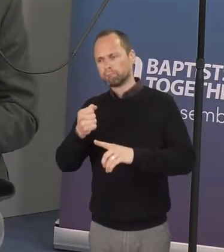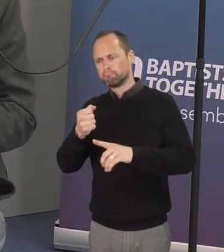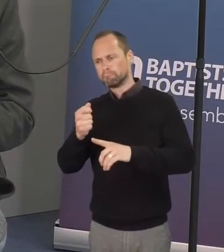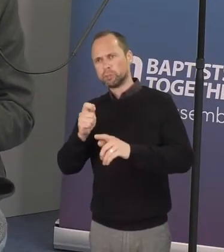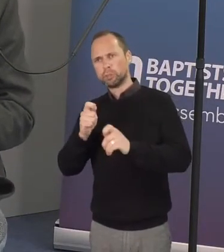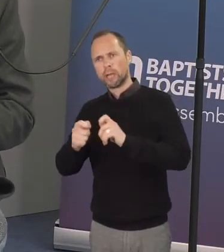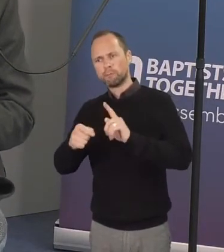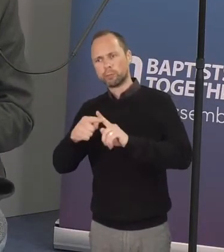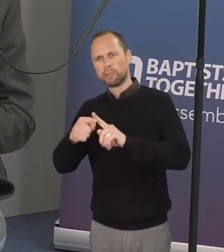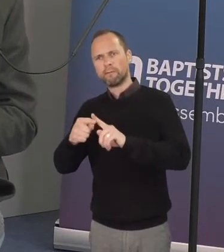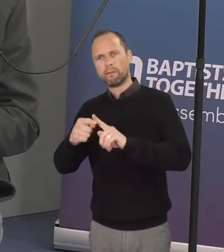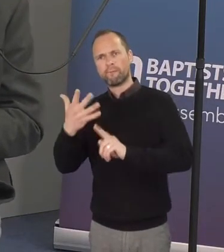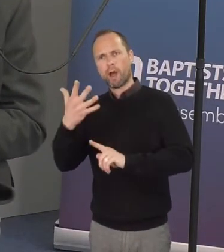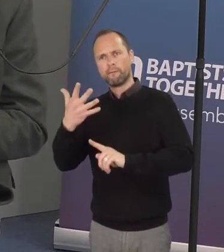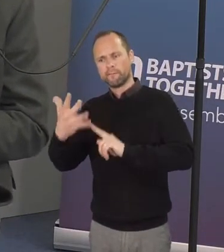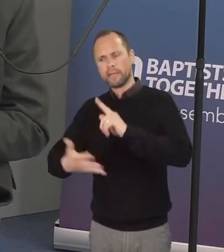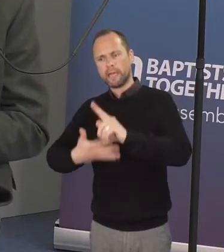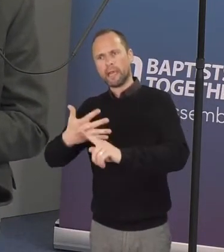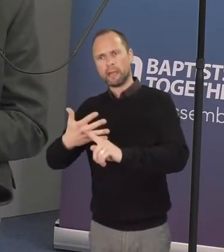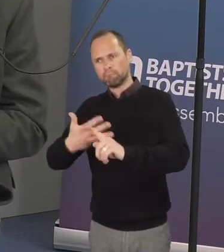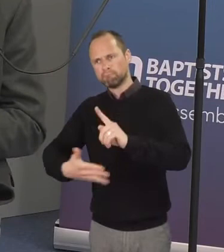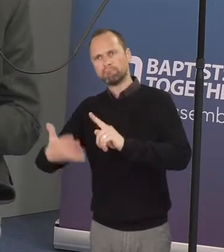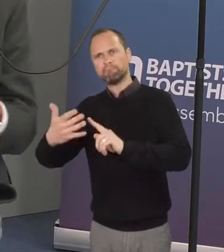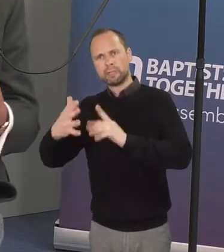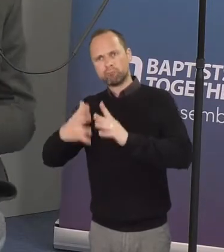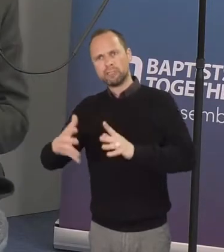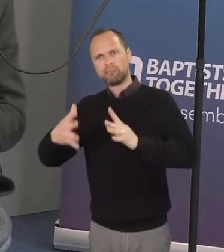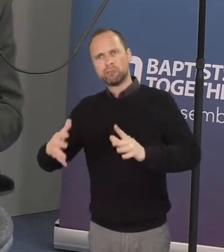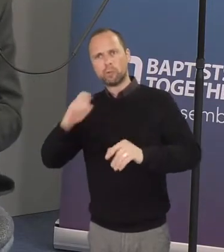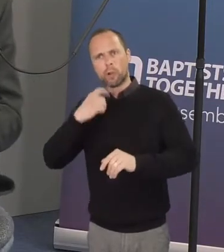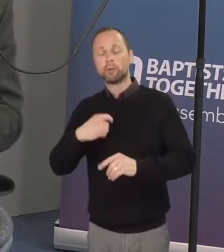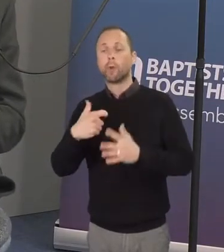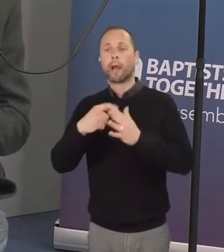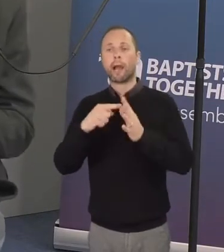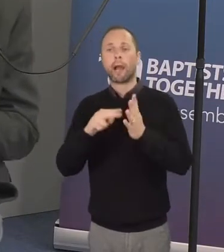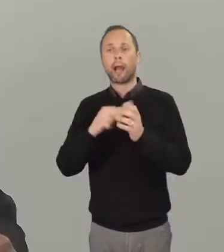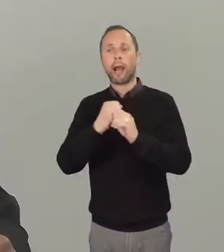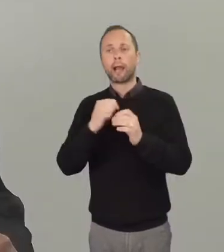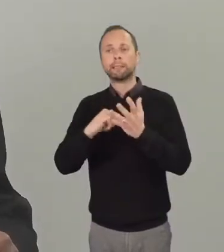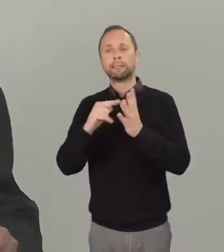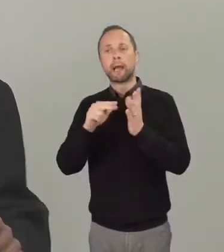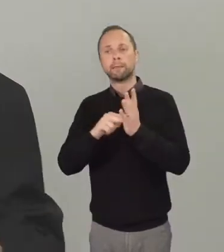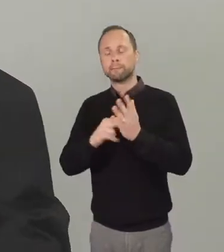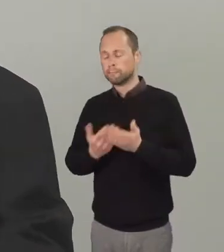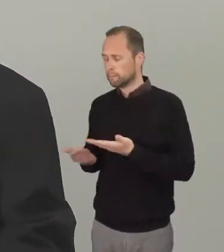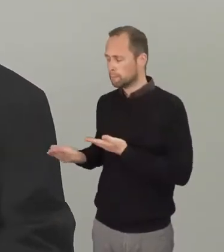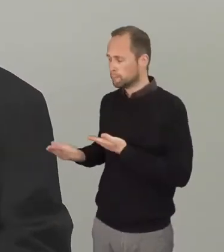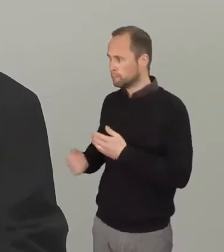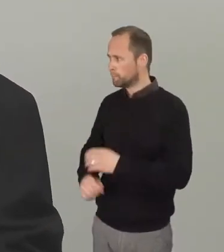come. And Kang-San is going to tell us a little bit more about that now.